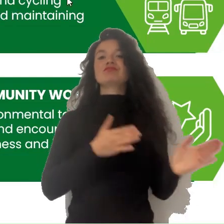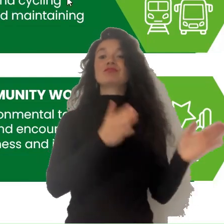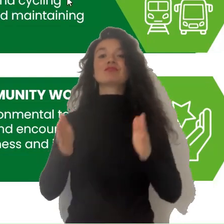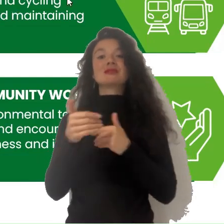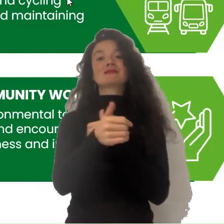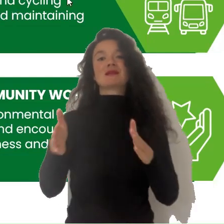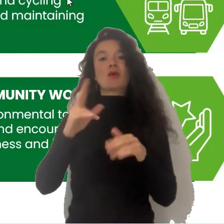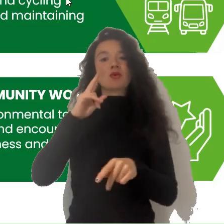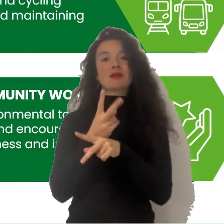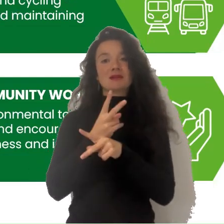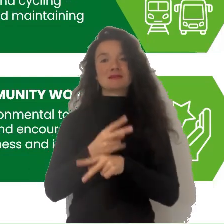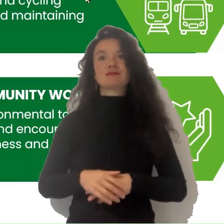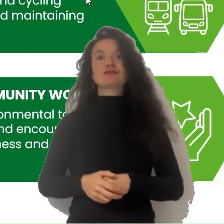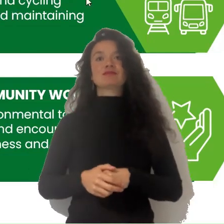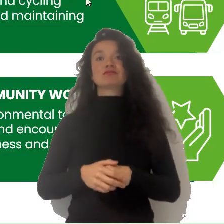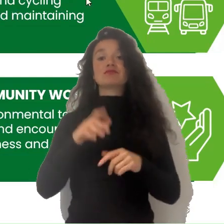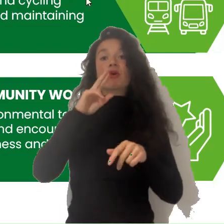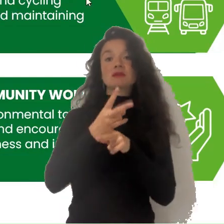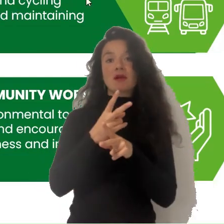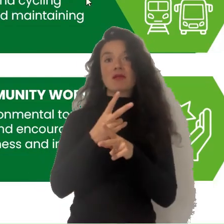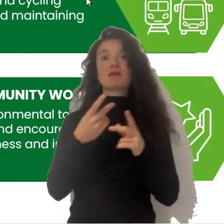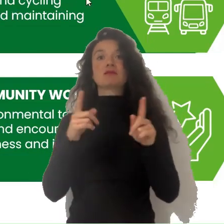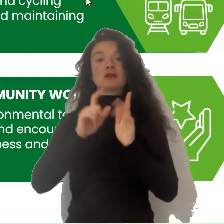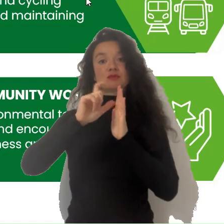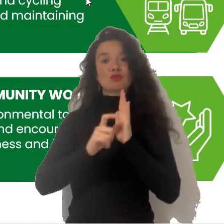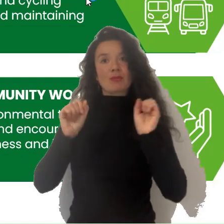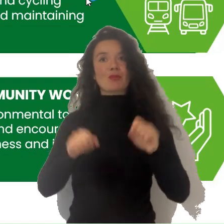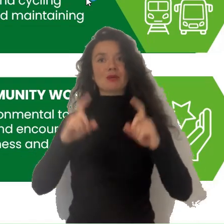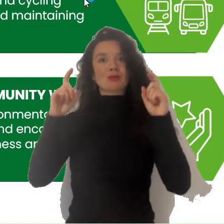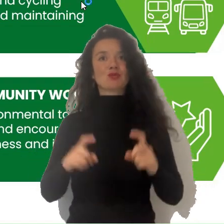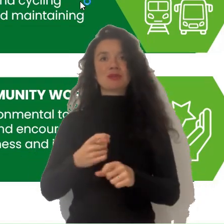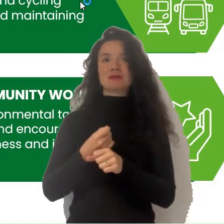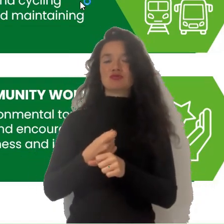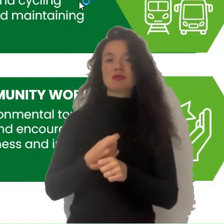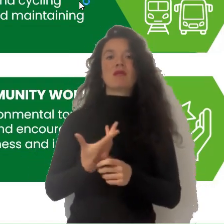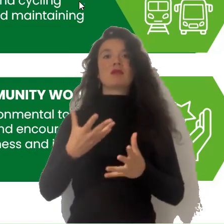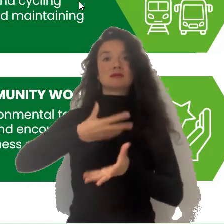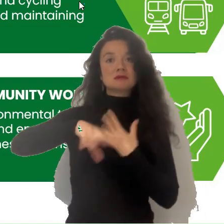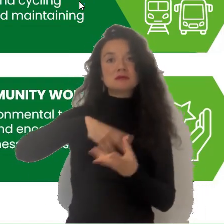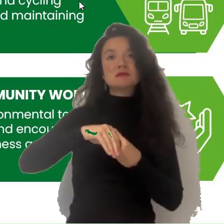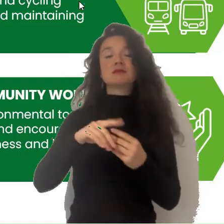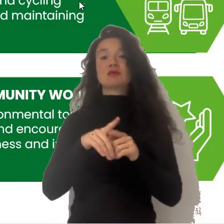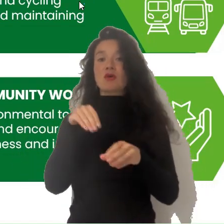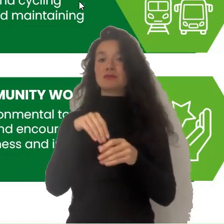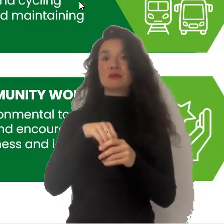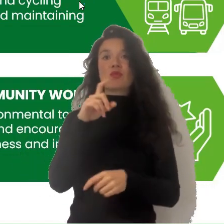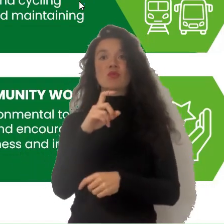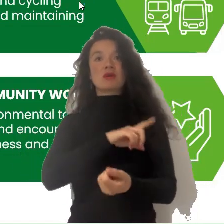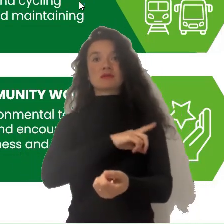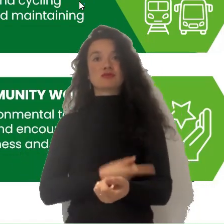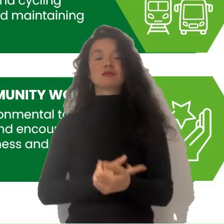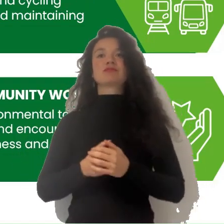sector, mechanics and drivers, they can use green transport methods like bicycles,